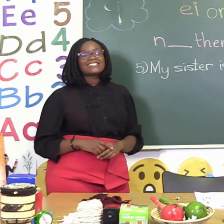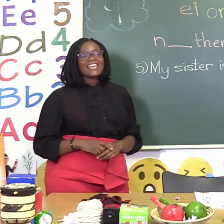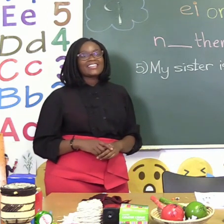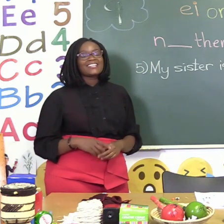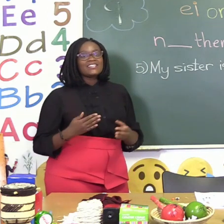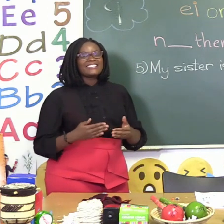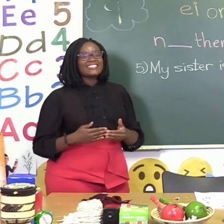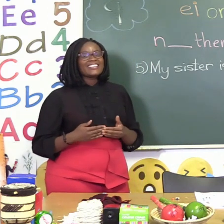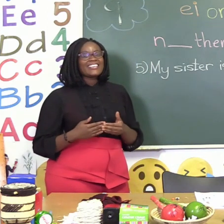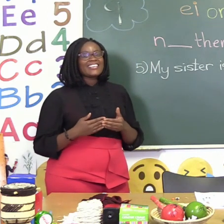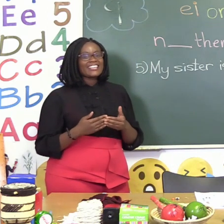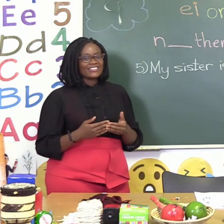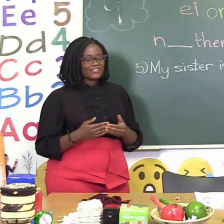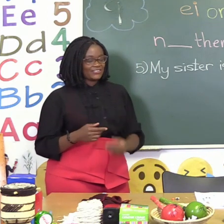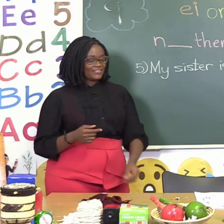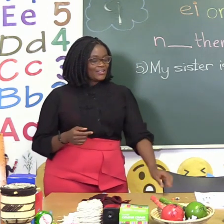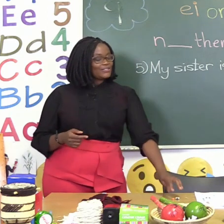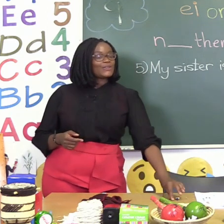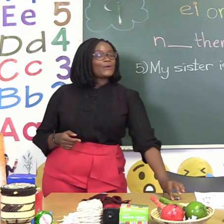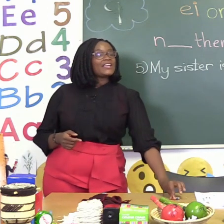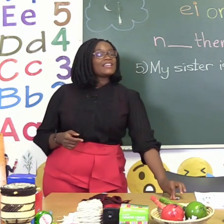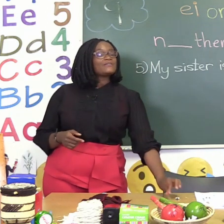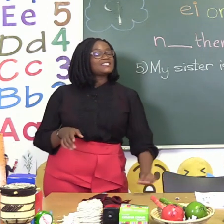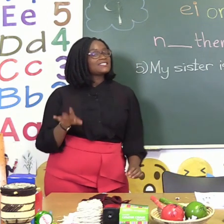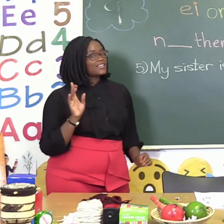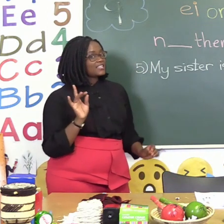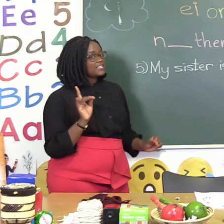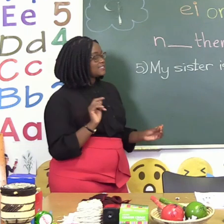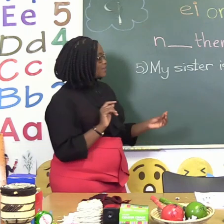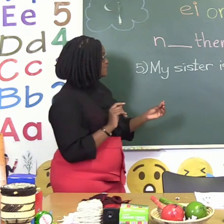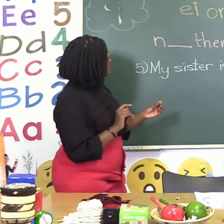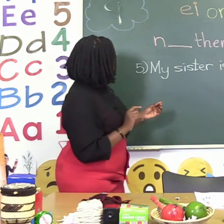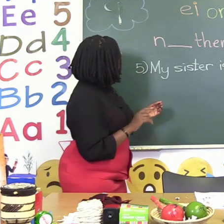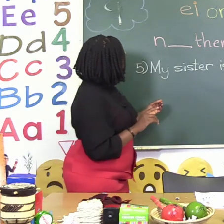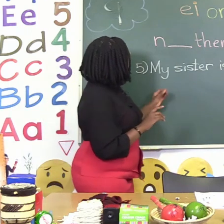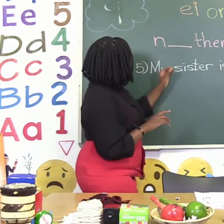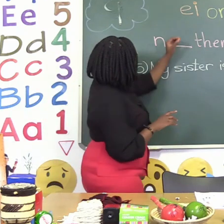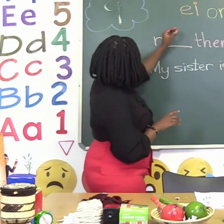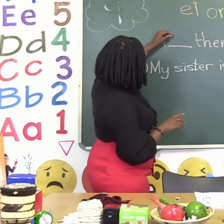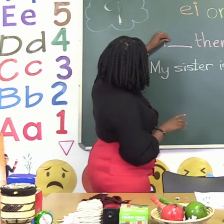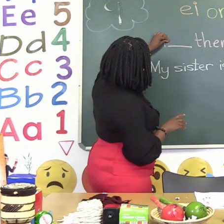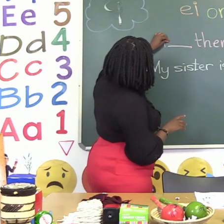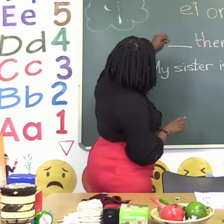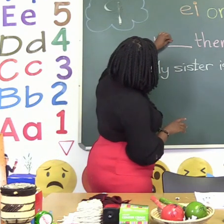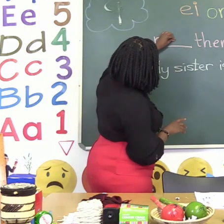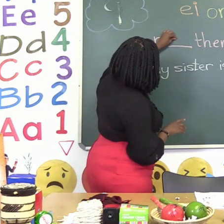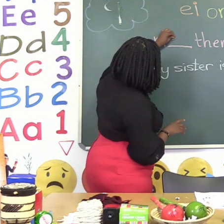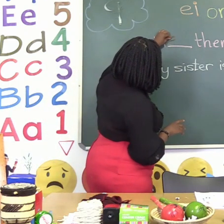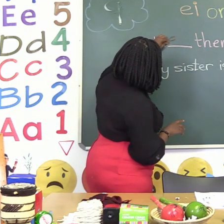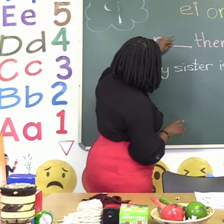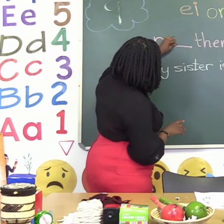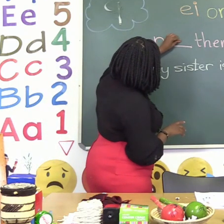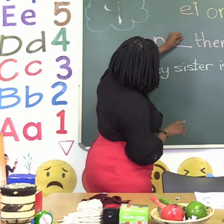how we say it, neither. So if it is the E sound that is coming out, then that means we use